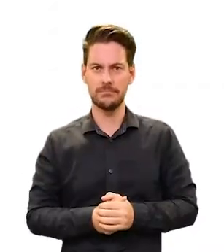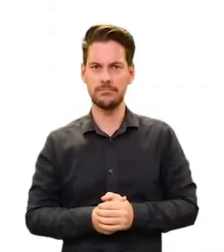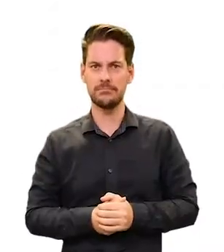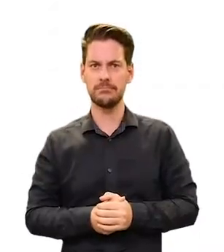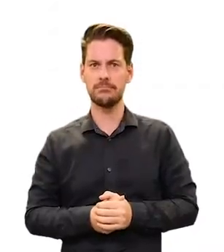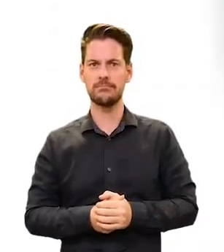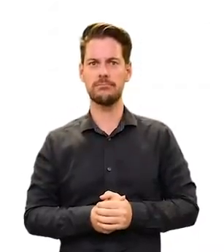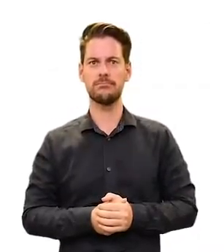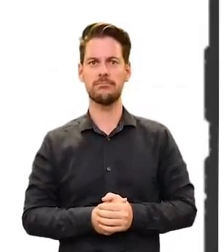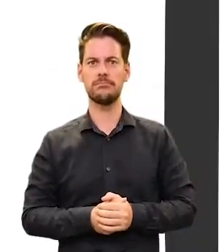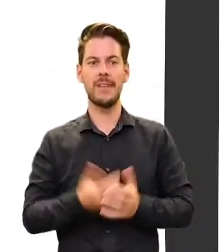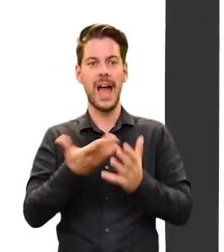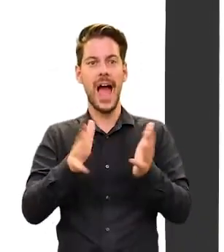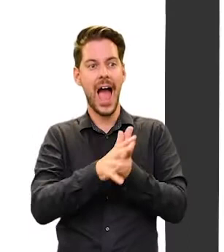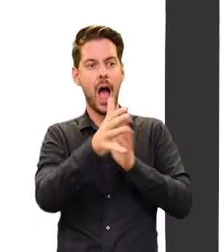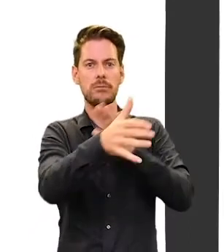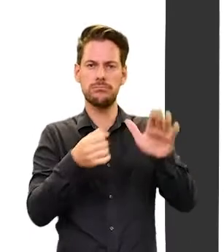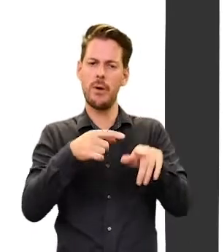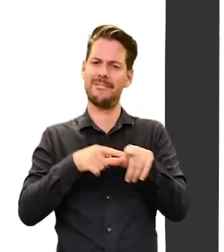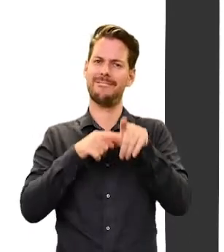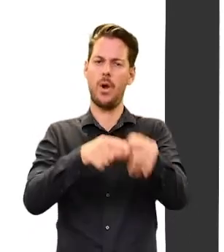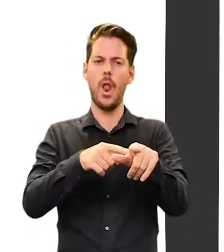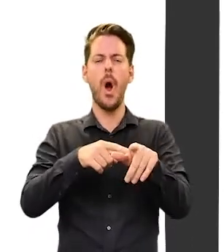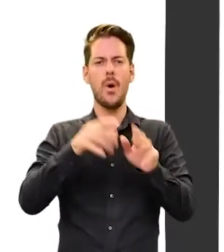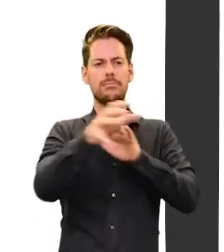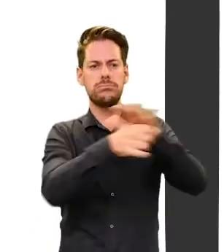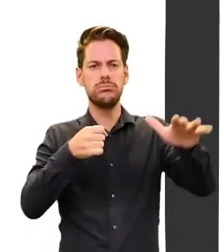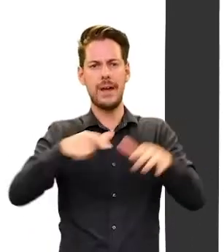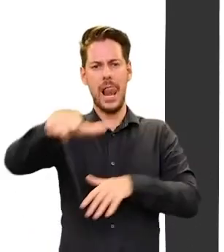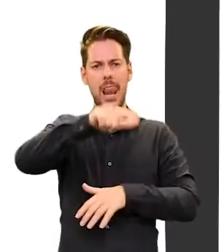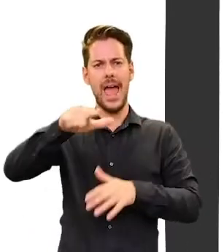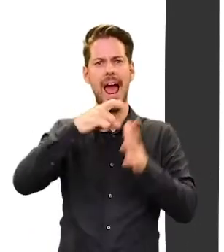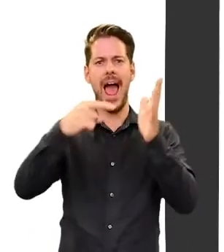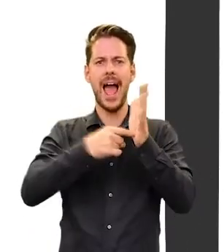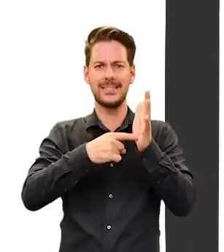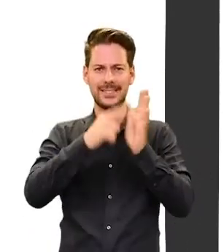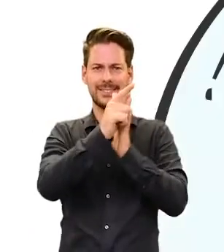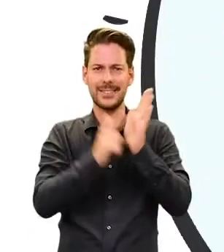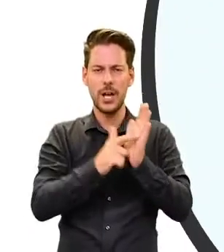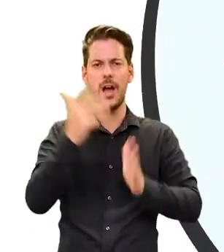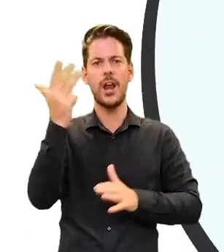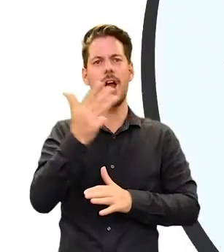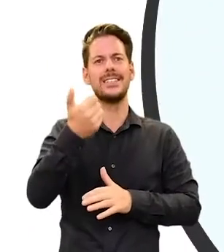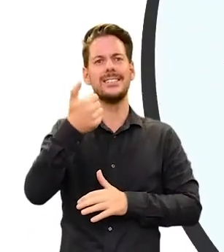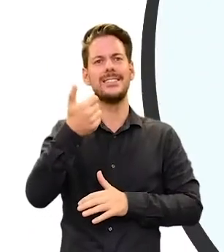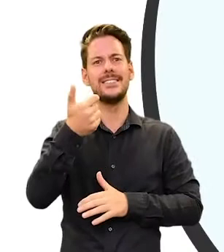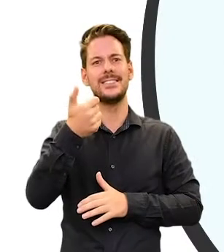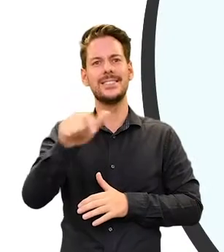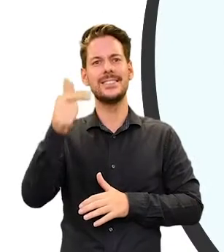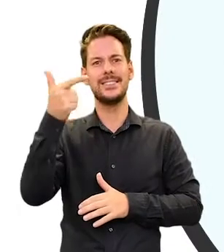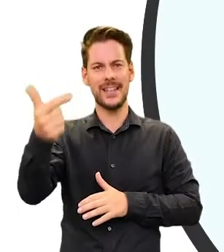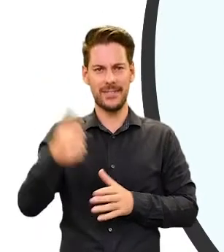For resumption, we follow the process set out in the Acquisition of Land Act 1967, which protects the rights of